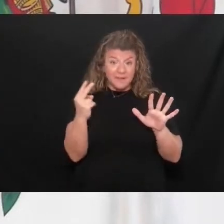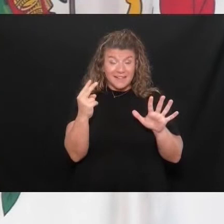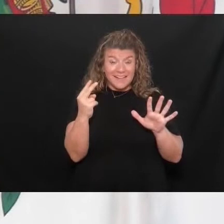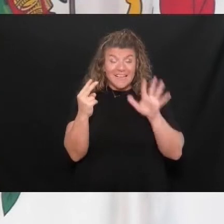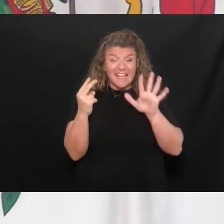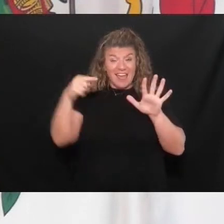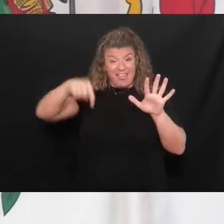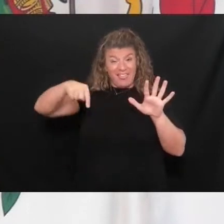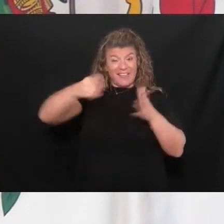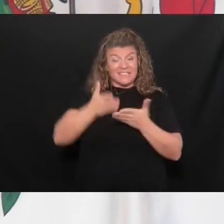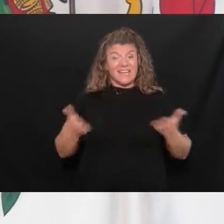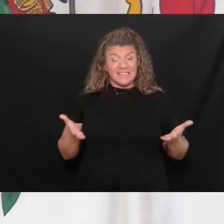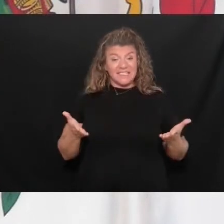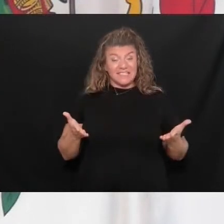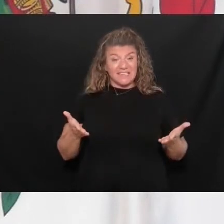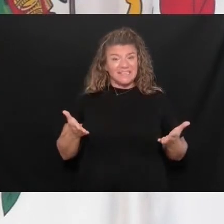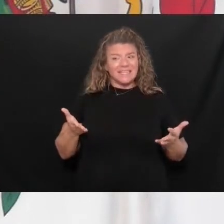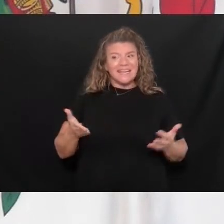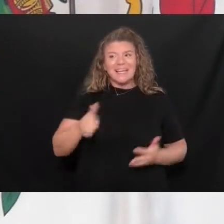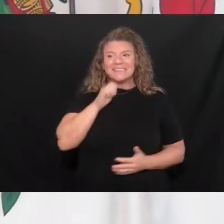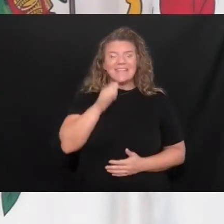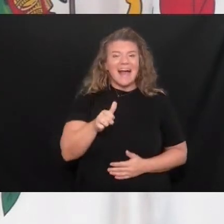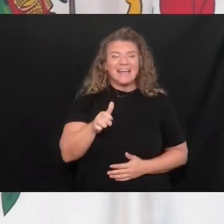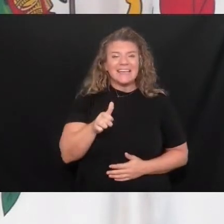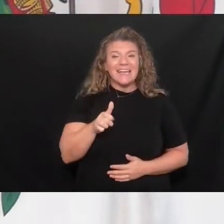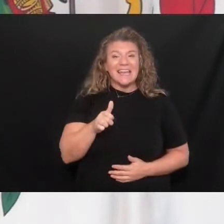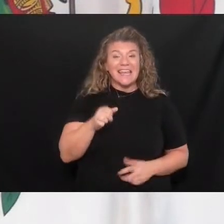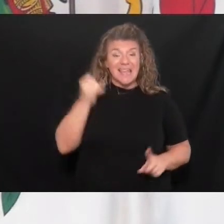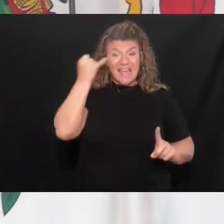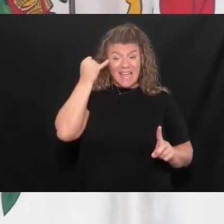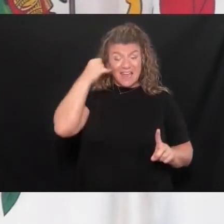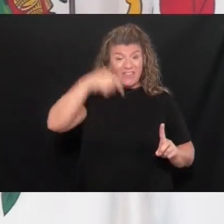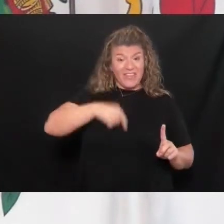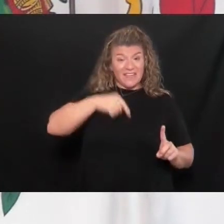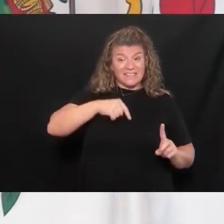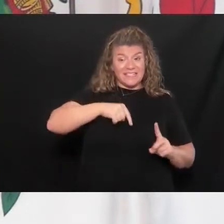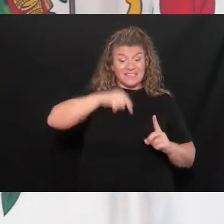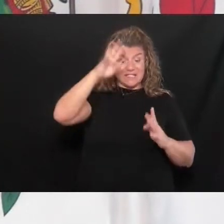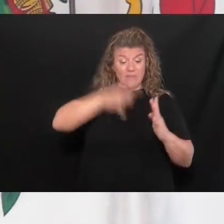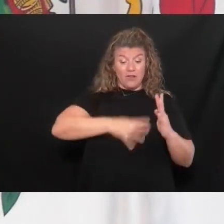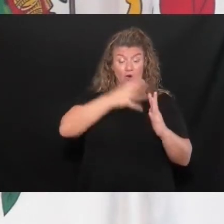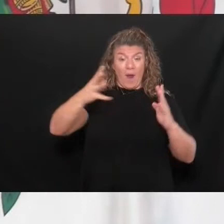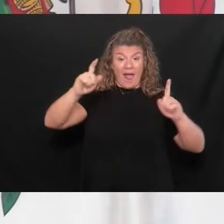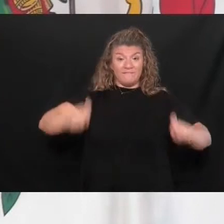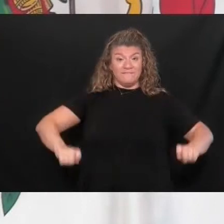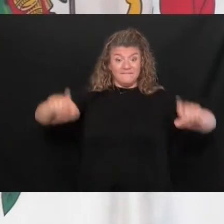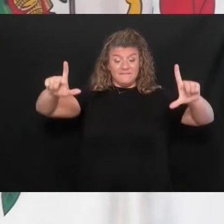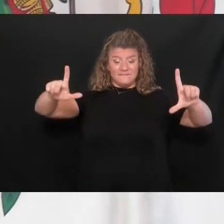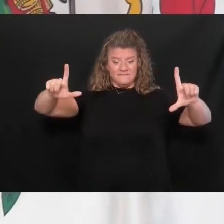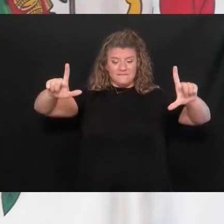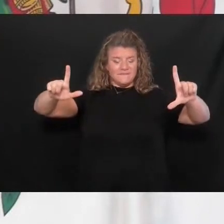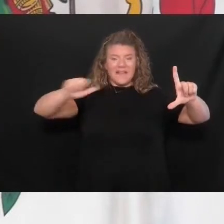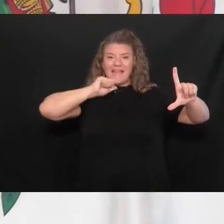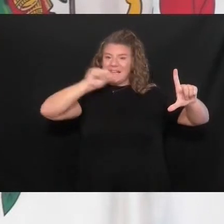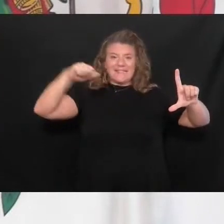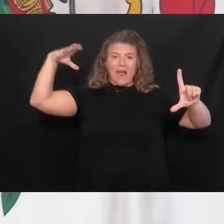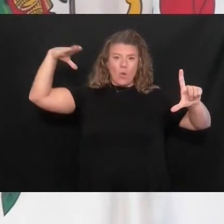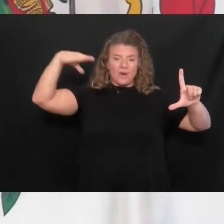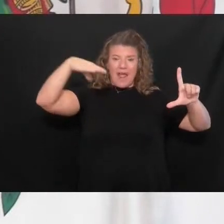this thing is not, if this is the graph, this thing is not moving in this